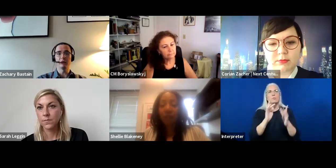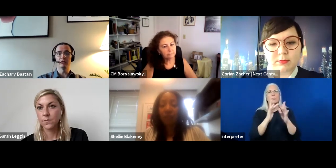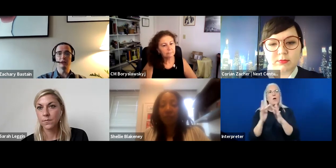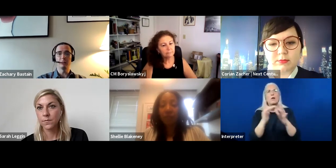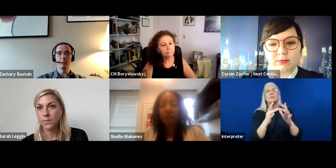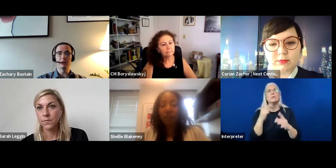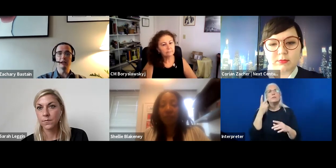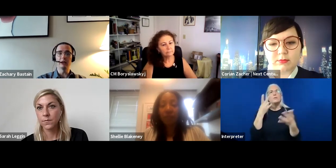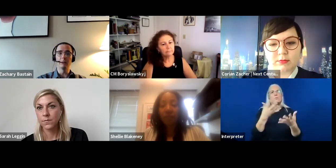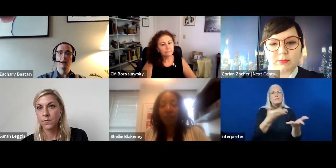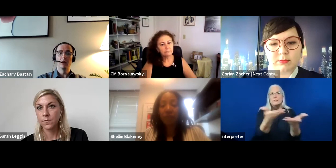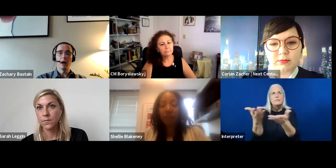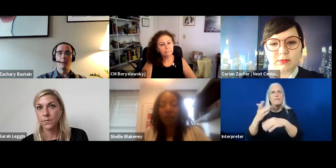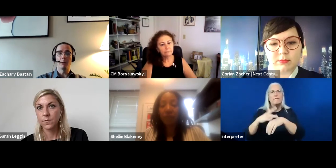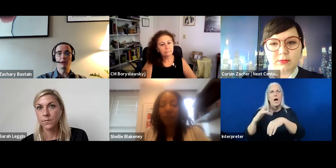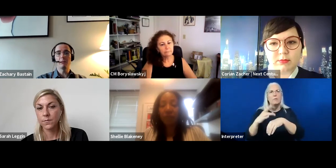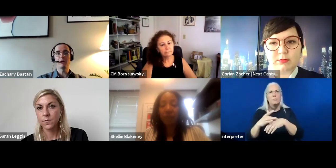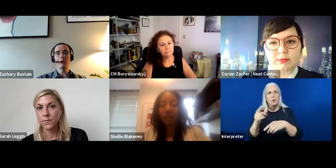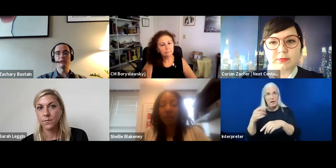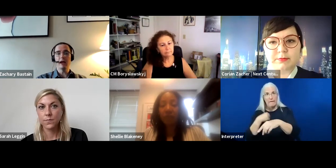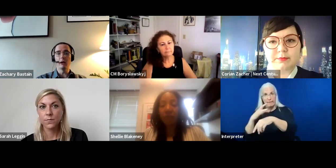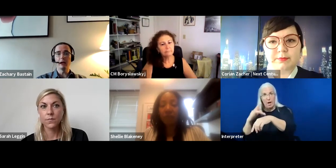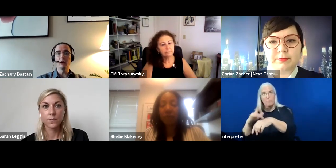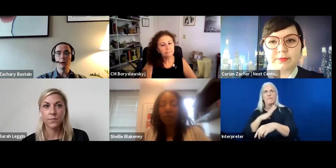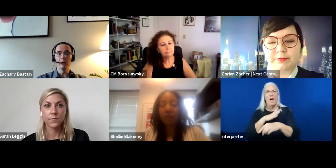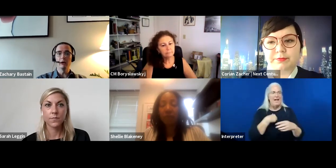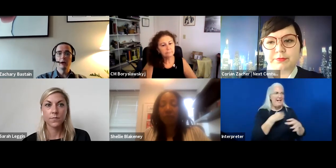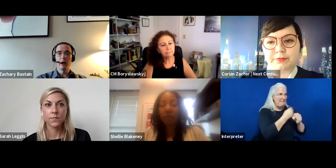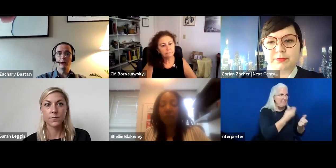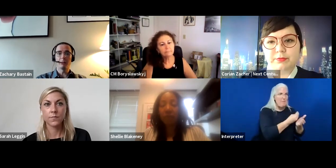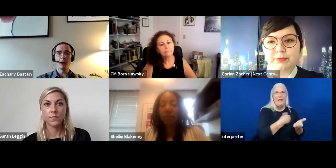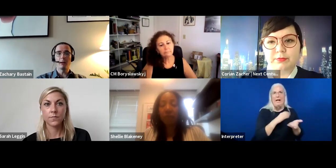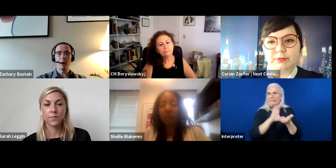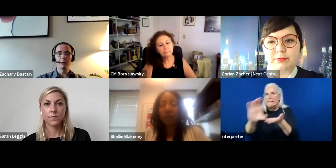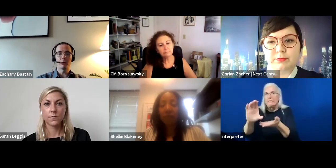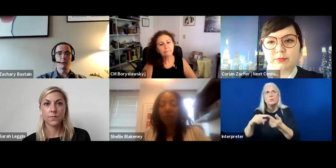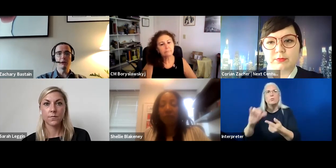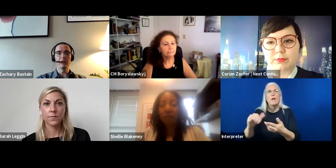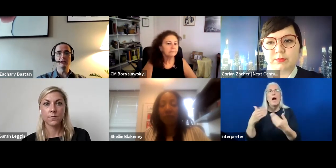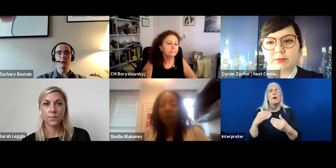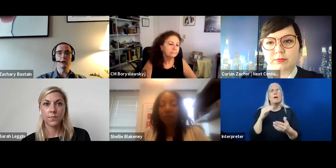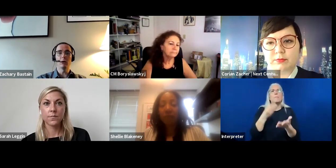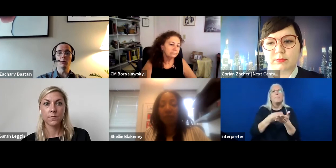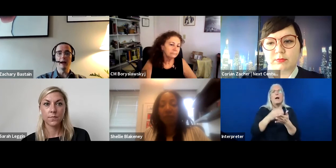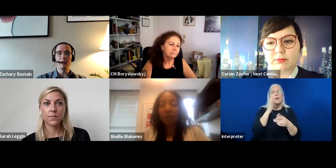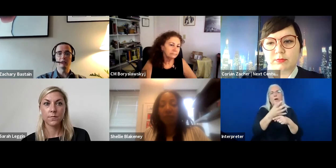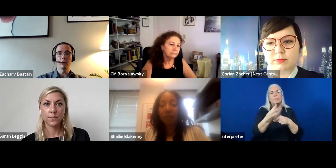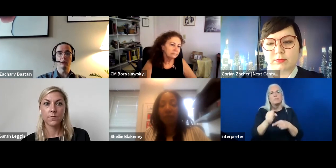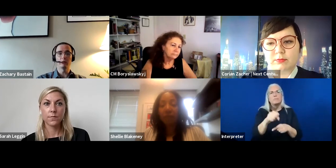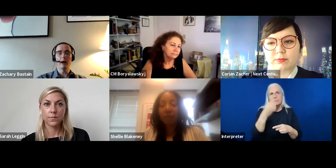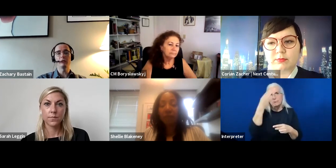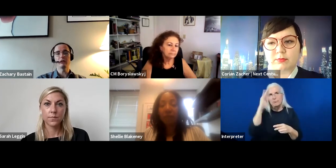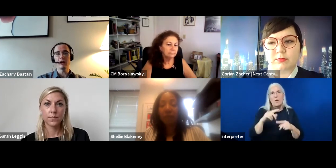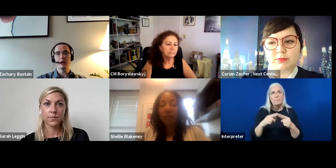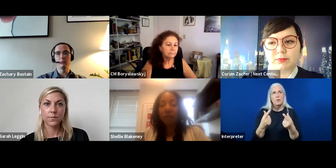get the funds to the people that need them. But when that money runs out, and it will, the problem of affordability isn't going to go away.